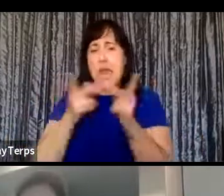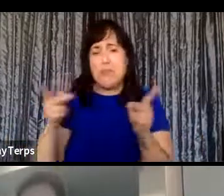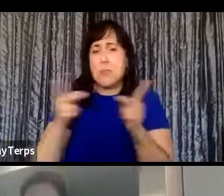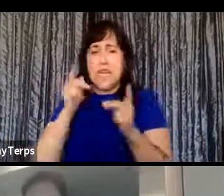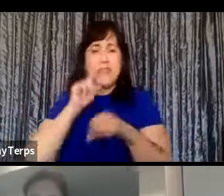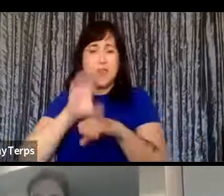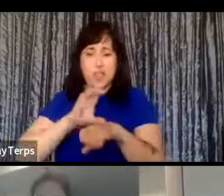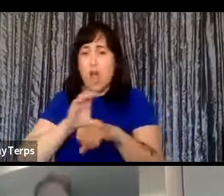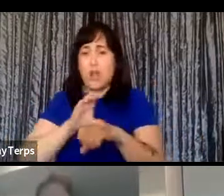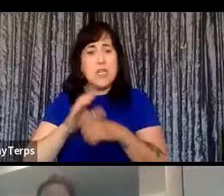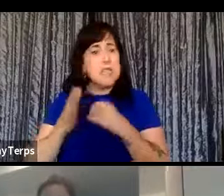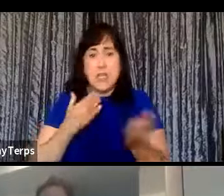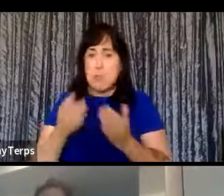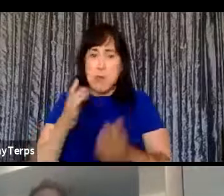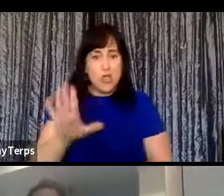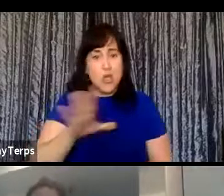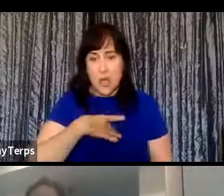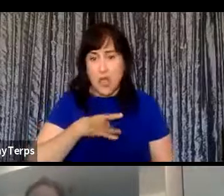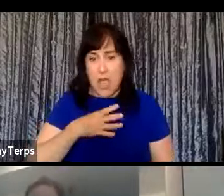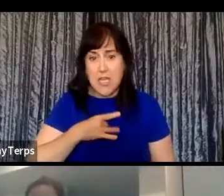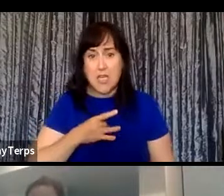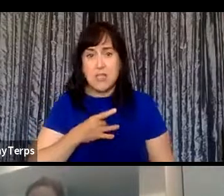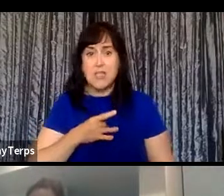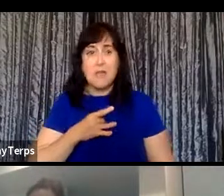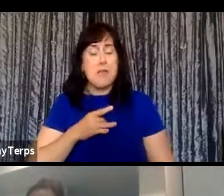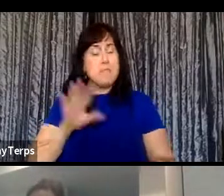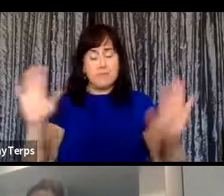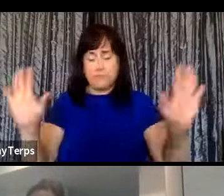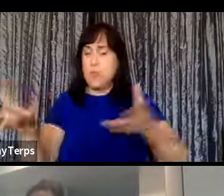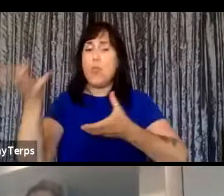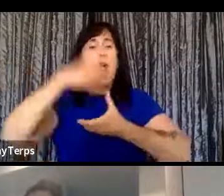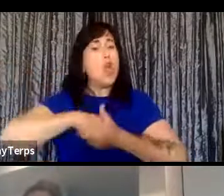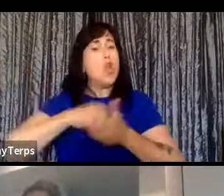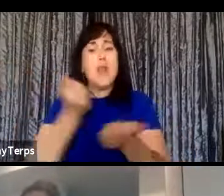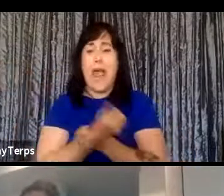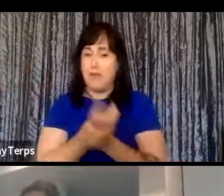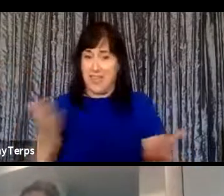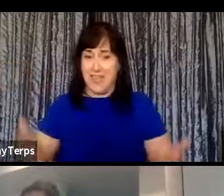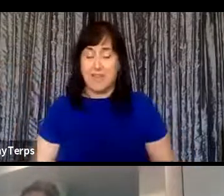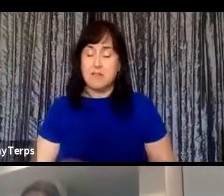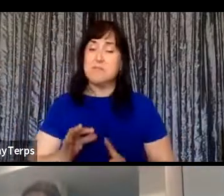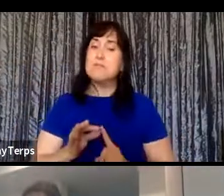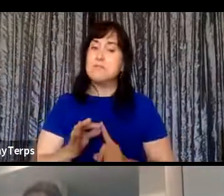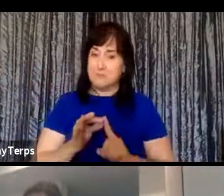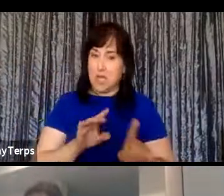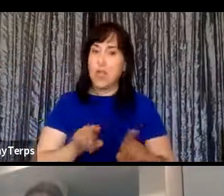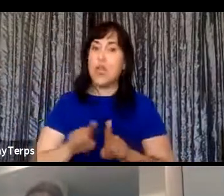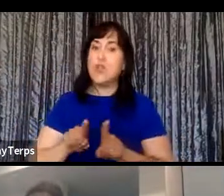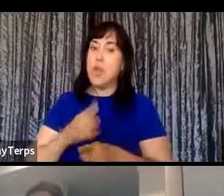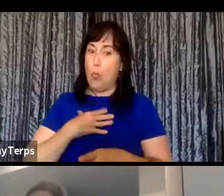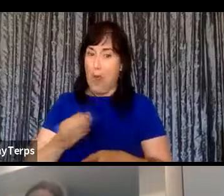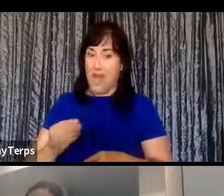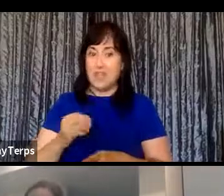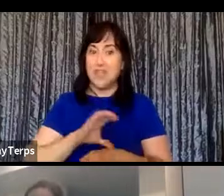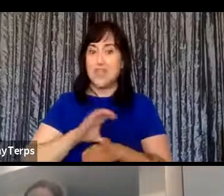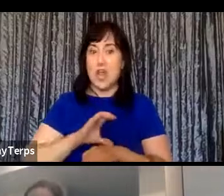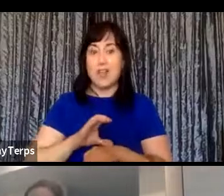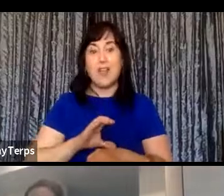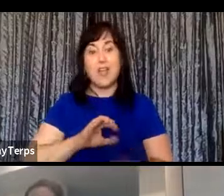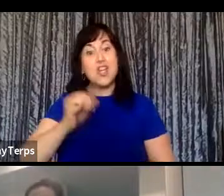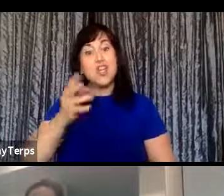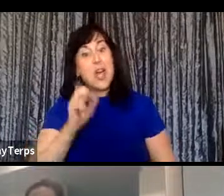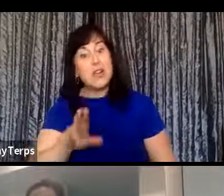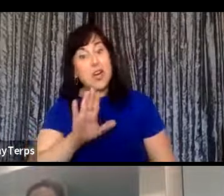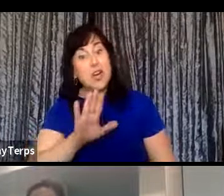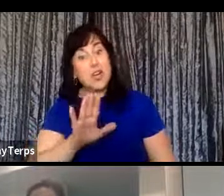matter what you like, okay? Inclusions, even we're good, especially white chocolate. Jennifer, back to you. Favorite chocolate, please,